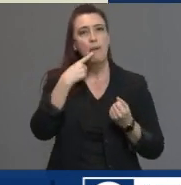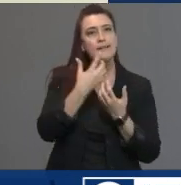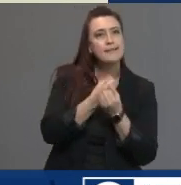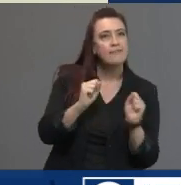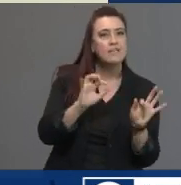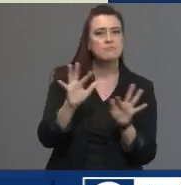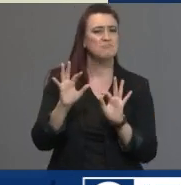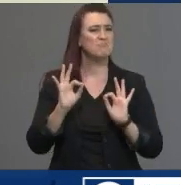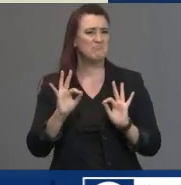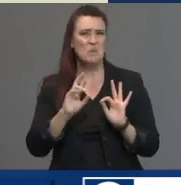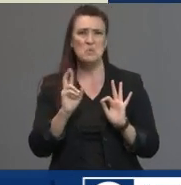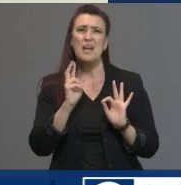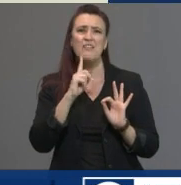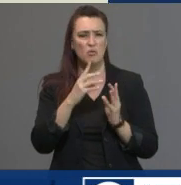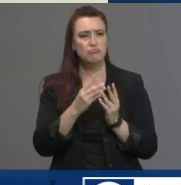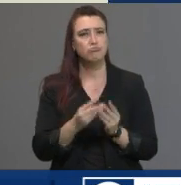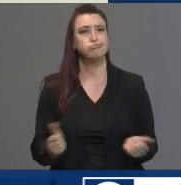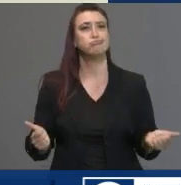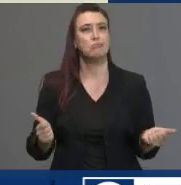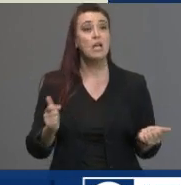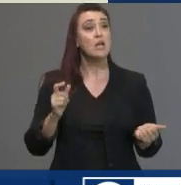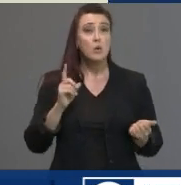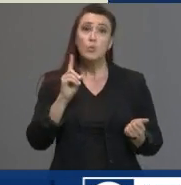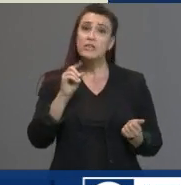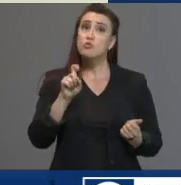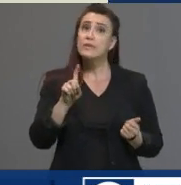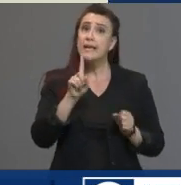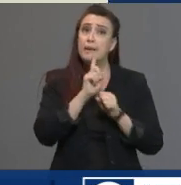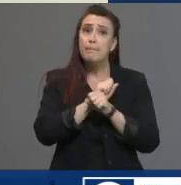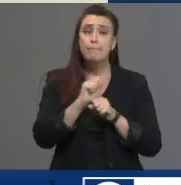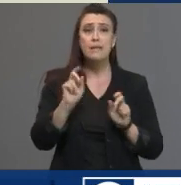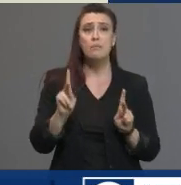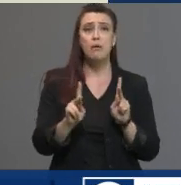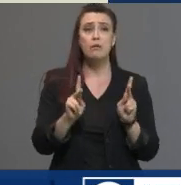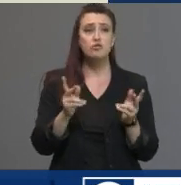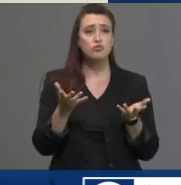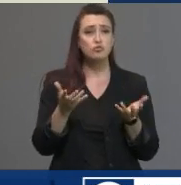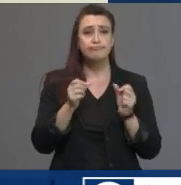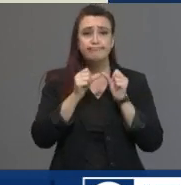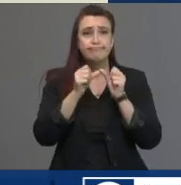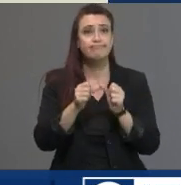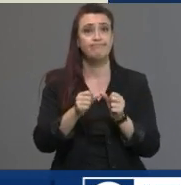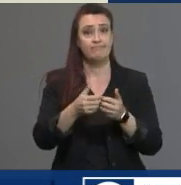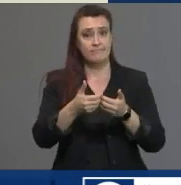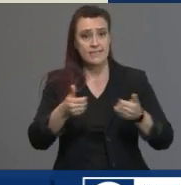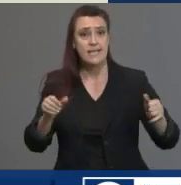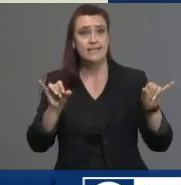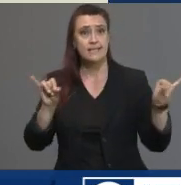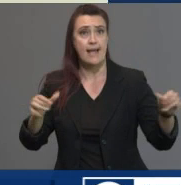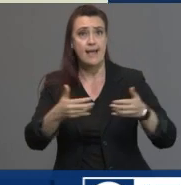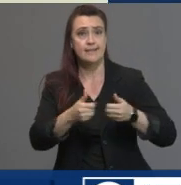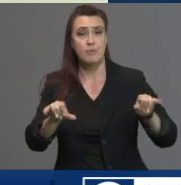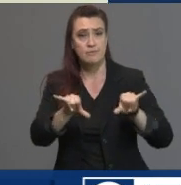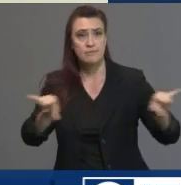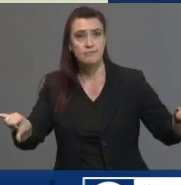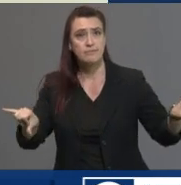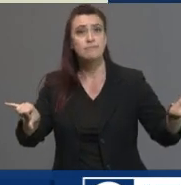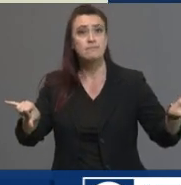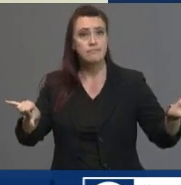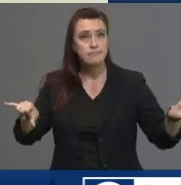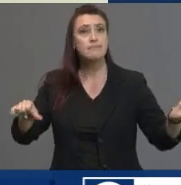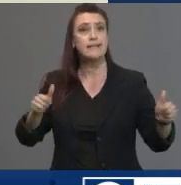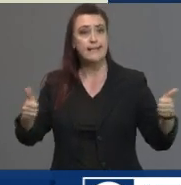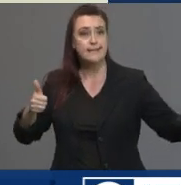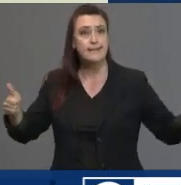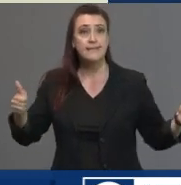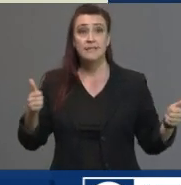public safety. We do need people to continue to physically distance. We